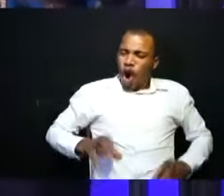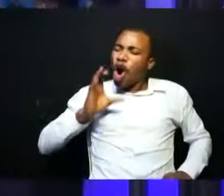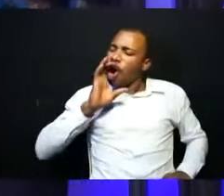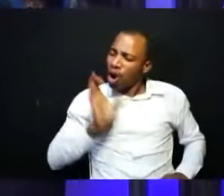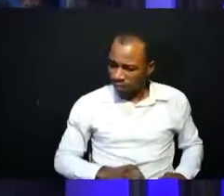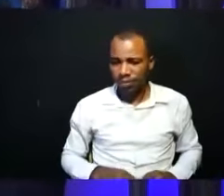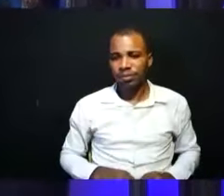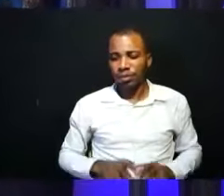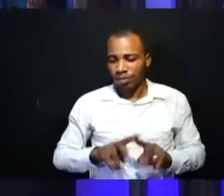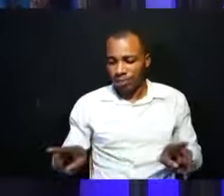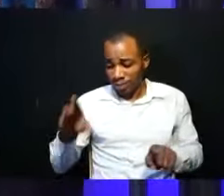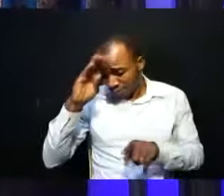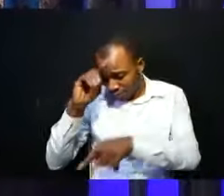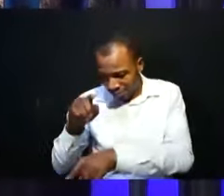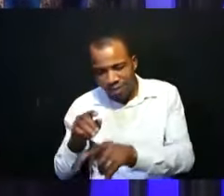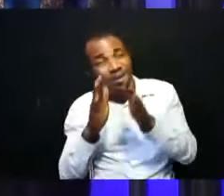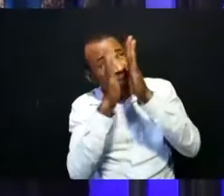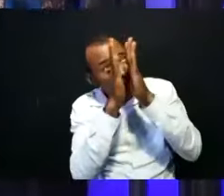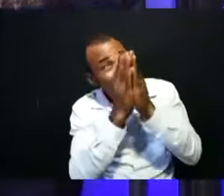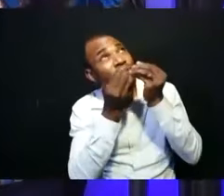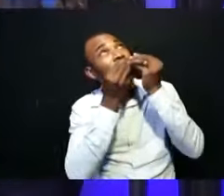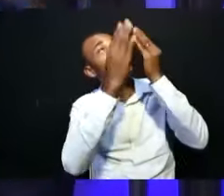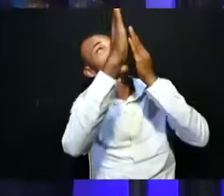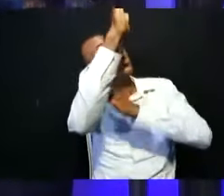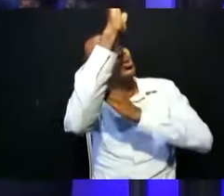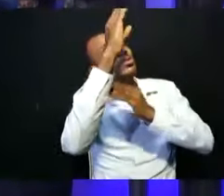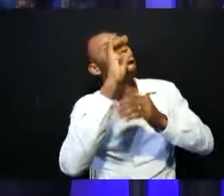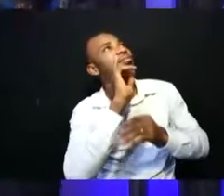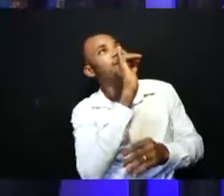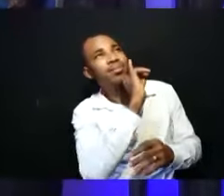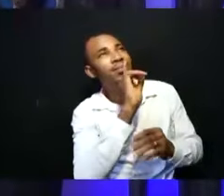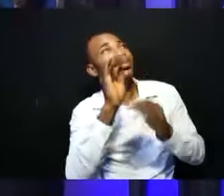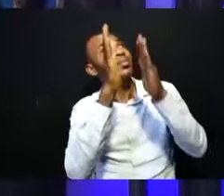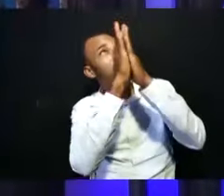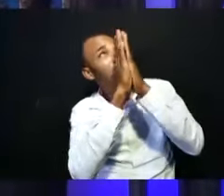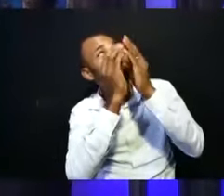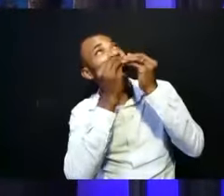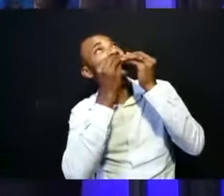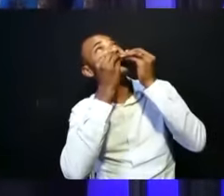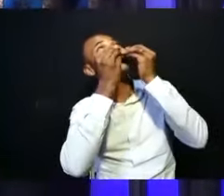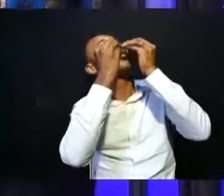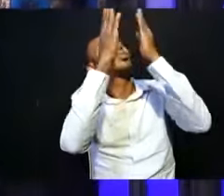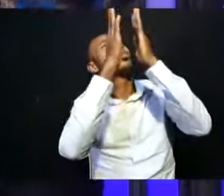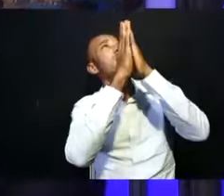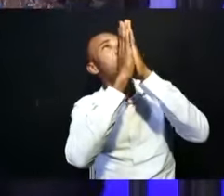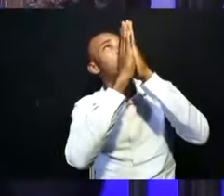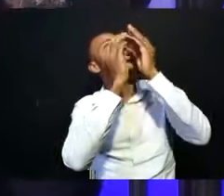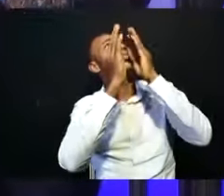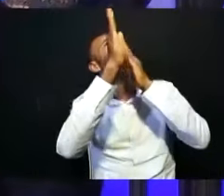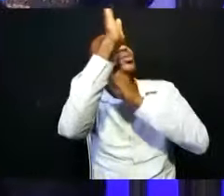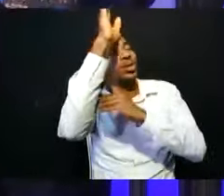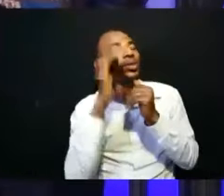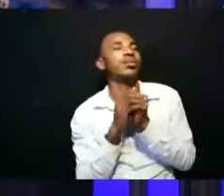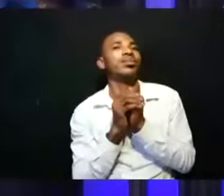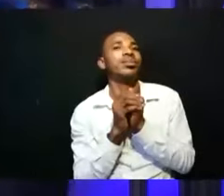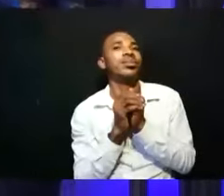Jabez cried out to the God of Israel. He cried out to a specific God, the God of